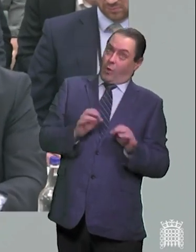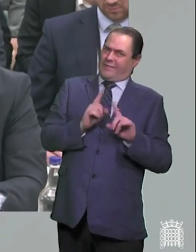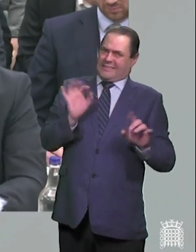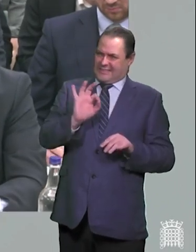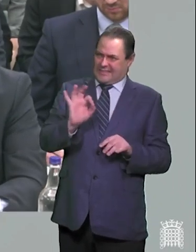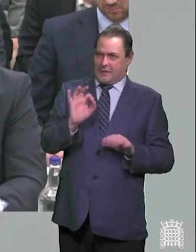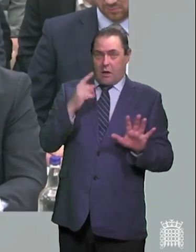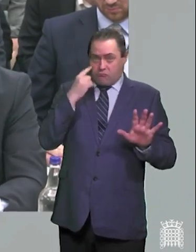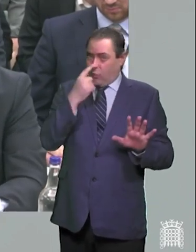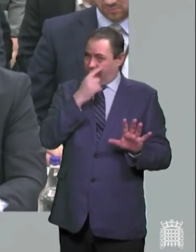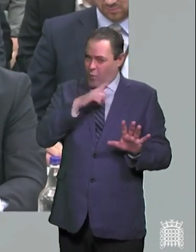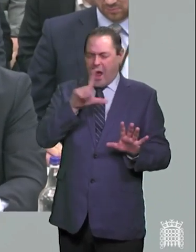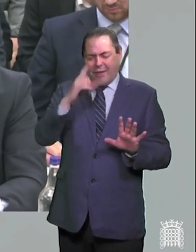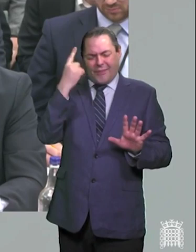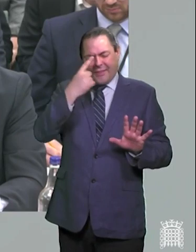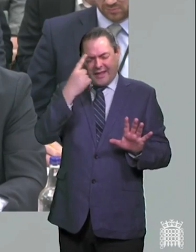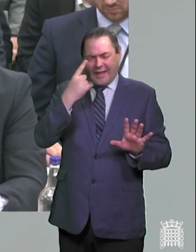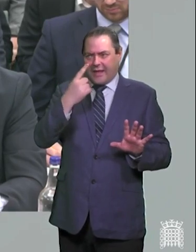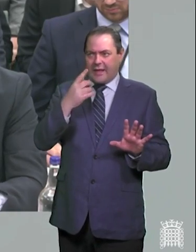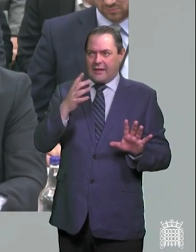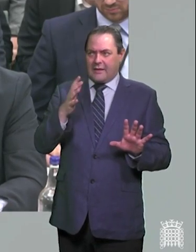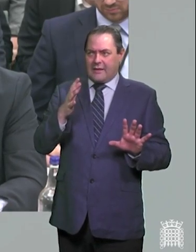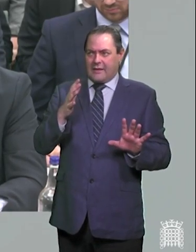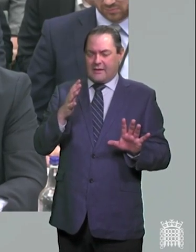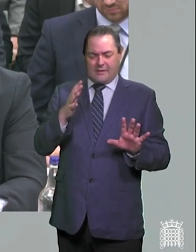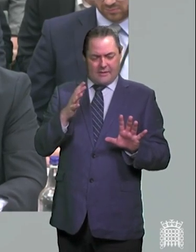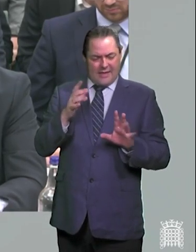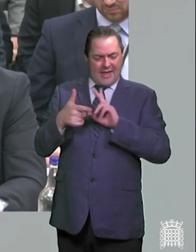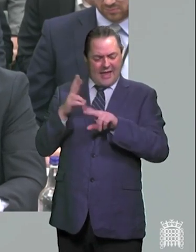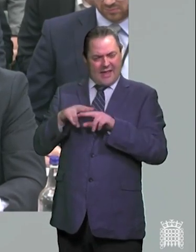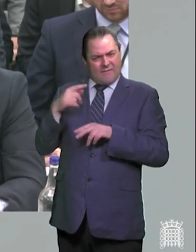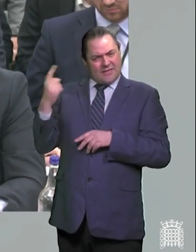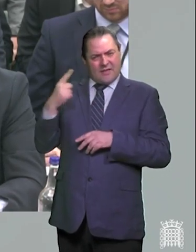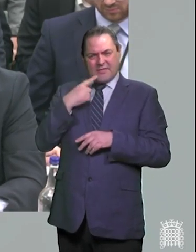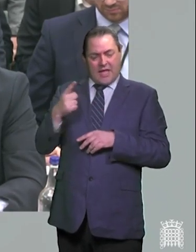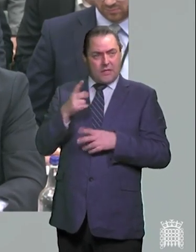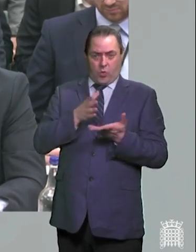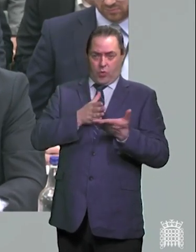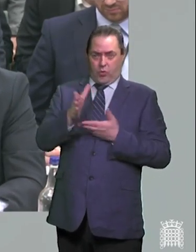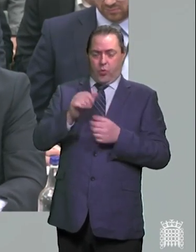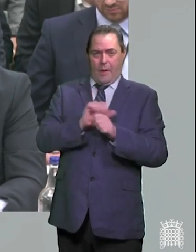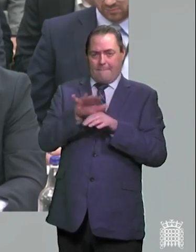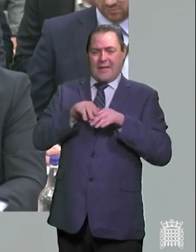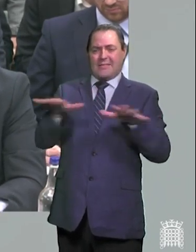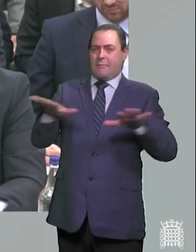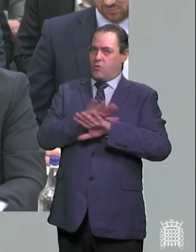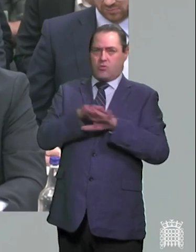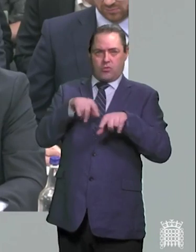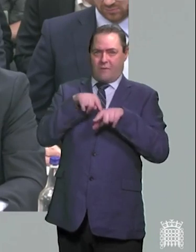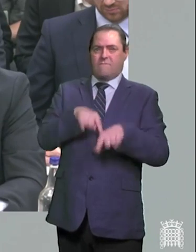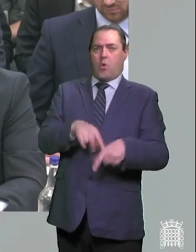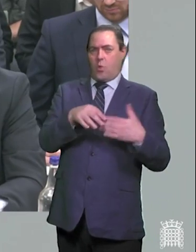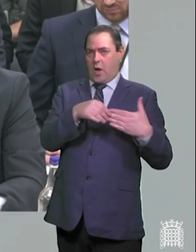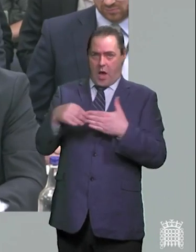if you just reflect for a second on what it would mean if he had said that throughout the pandemic we were not observing